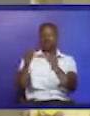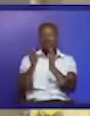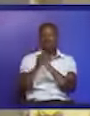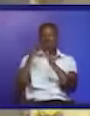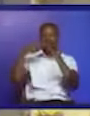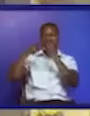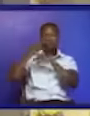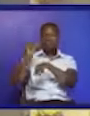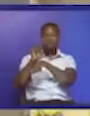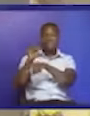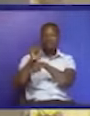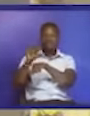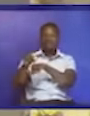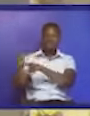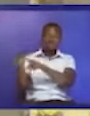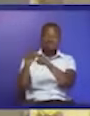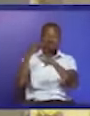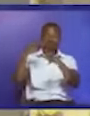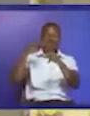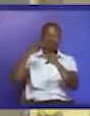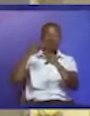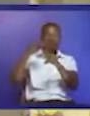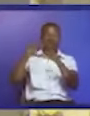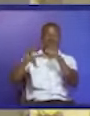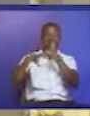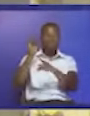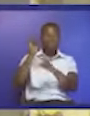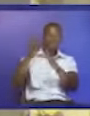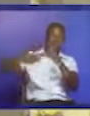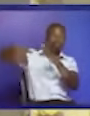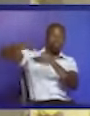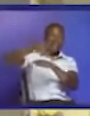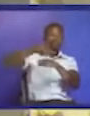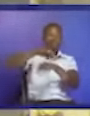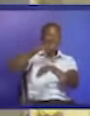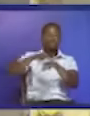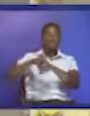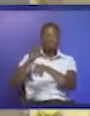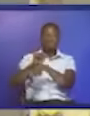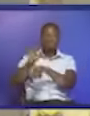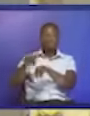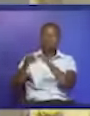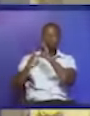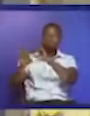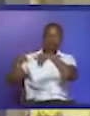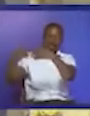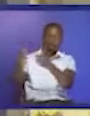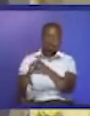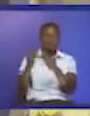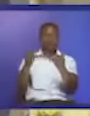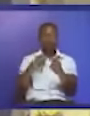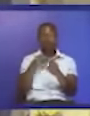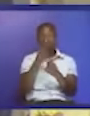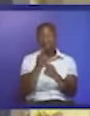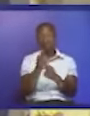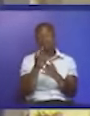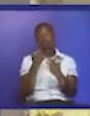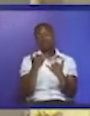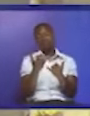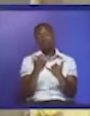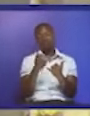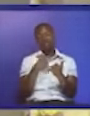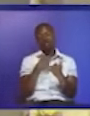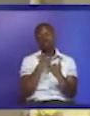ministry of spiritual oversight over nations. Let me just say this very quickly. There are